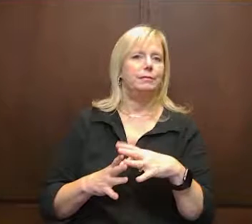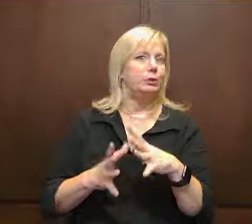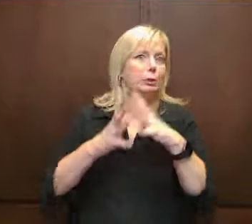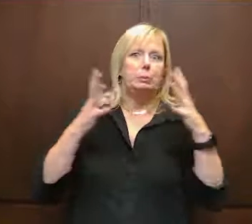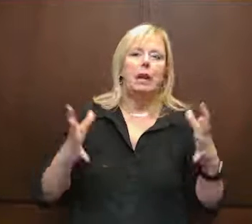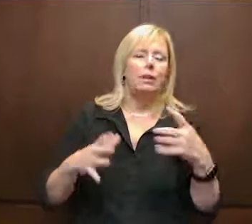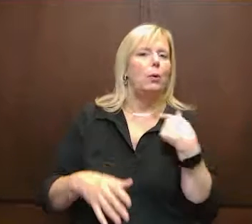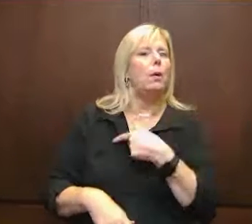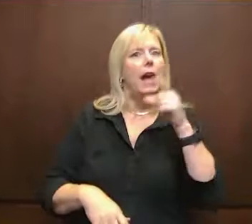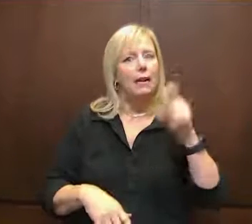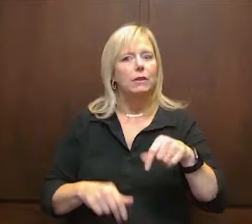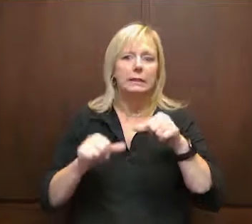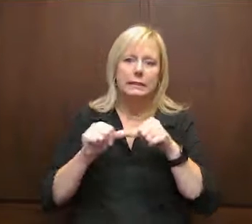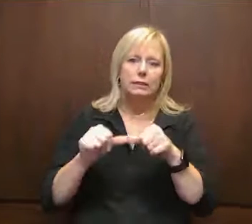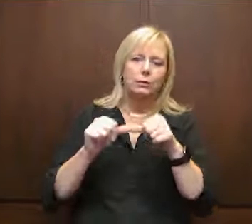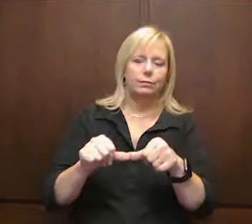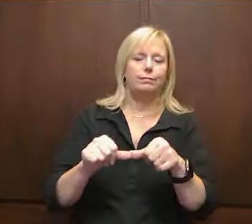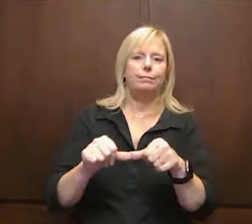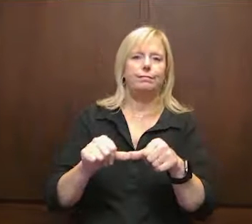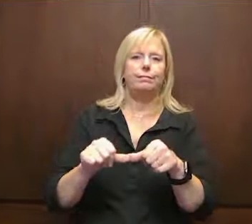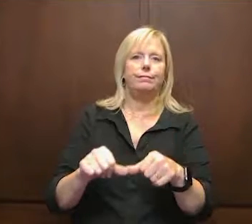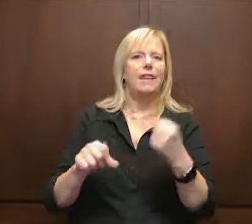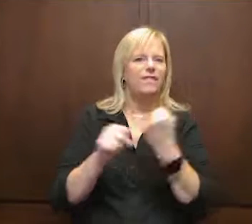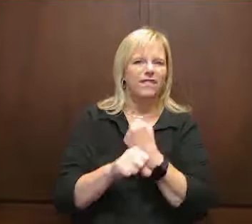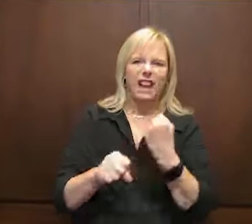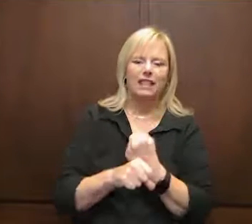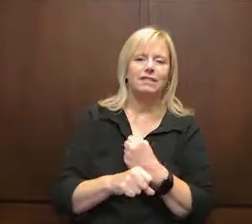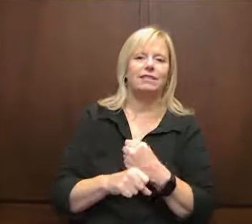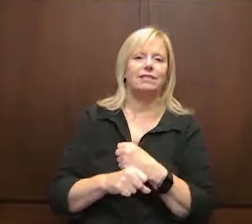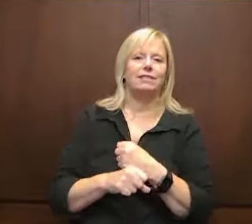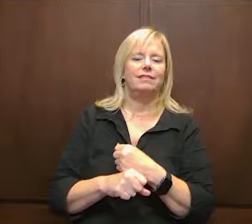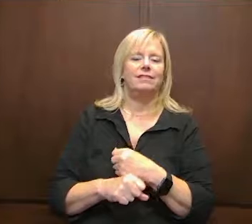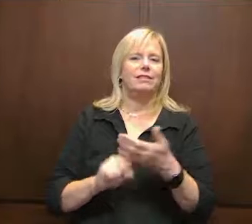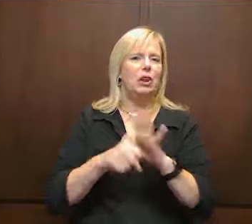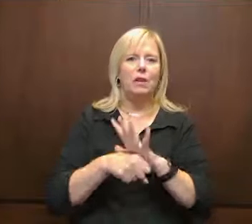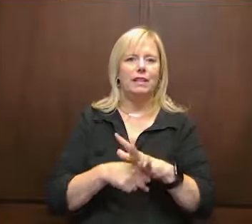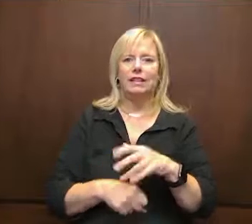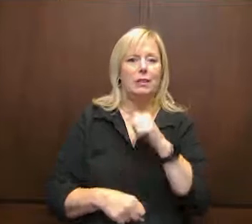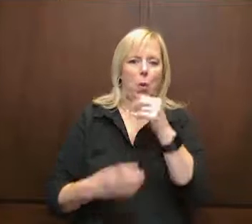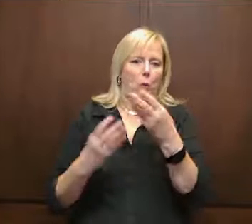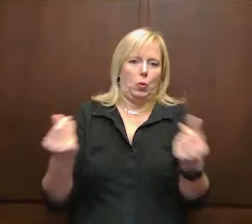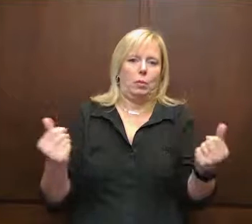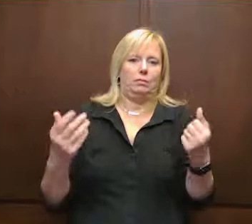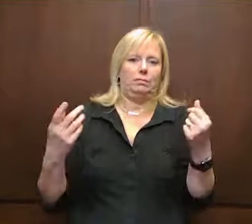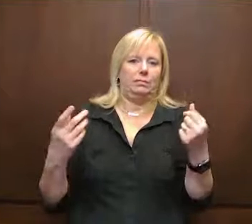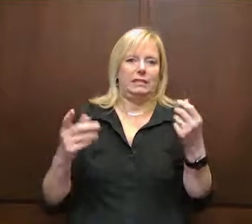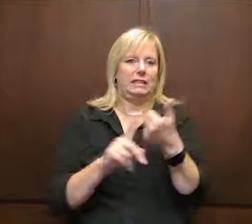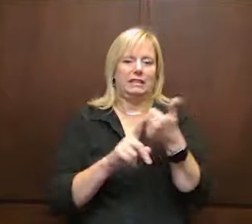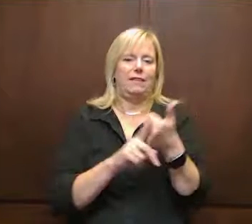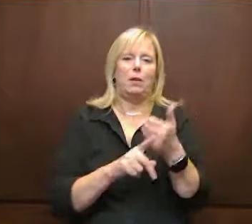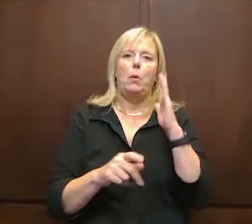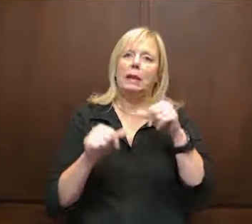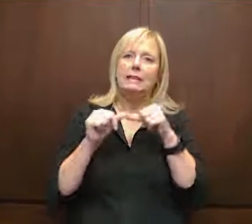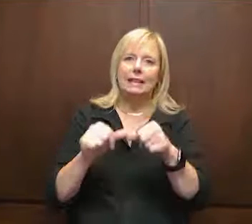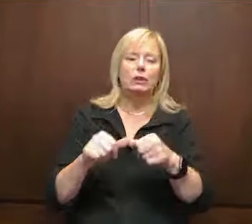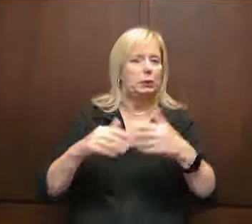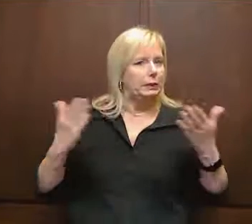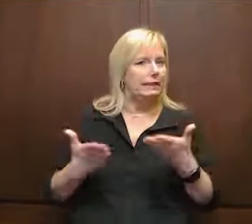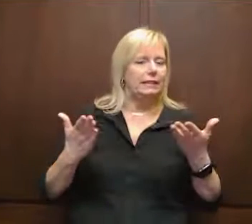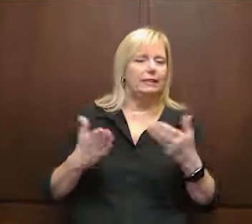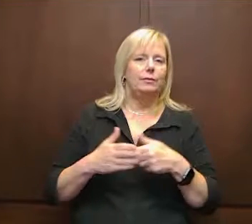to continue to fight this thing because it's not going to go away on its own, and we're going to continue to be